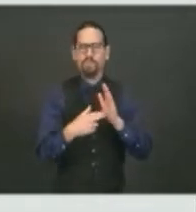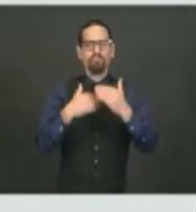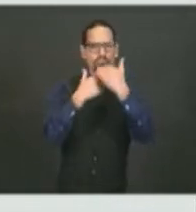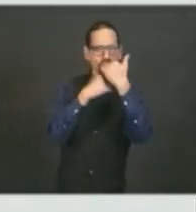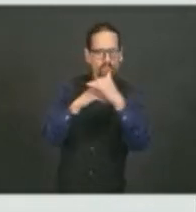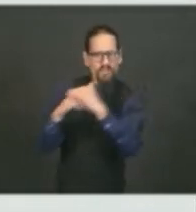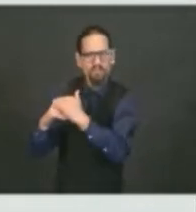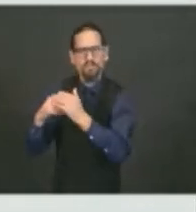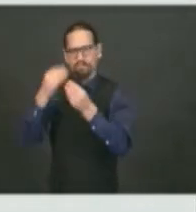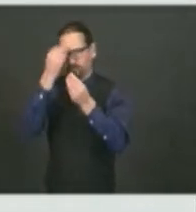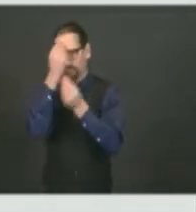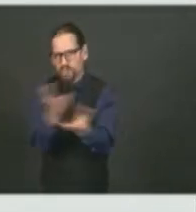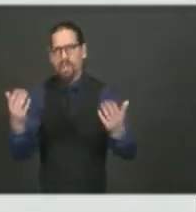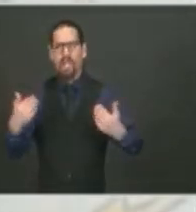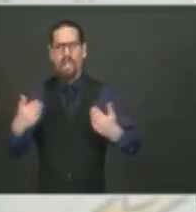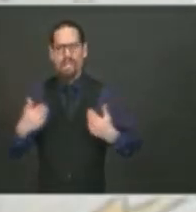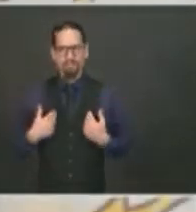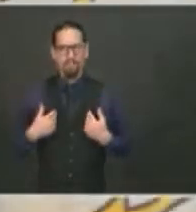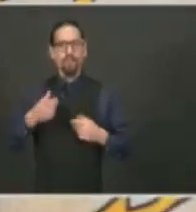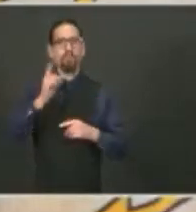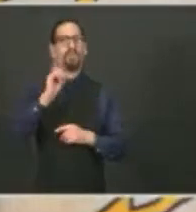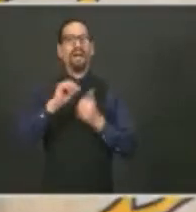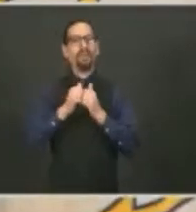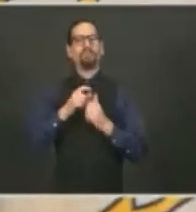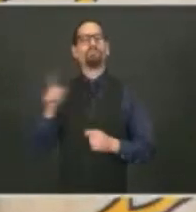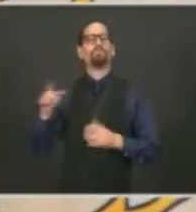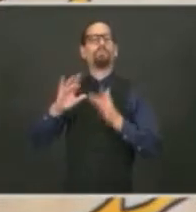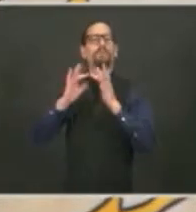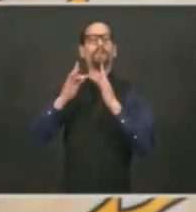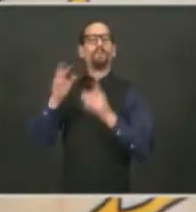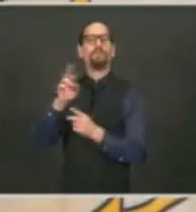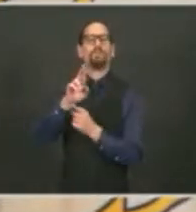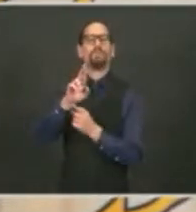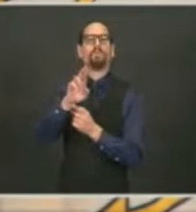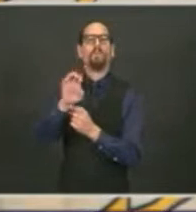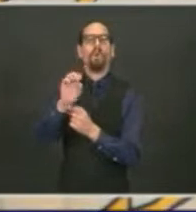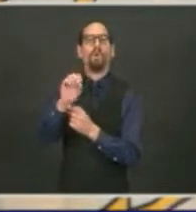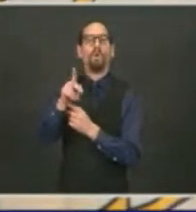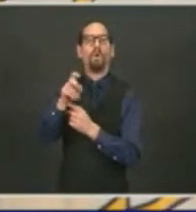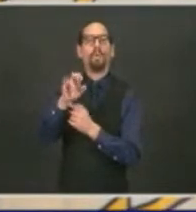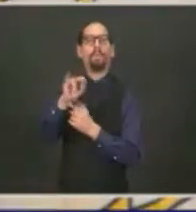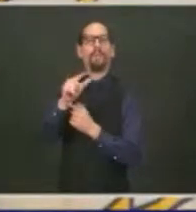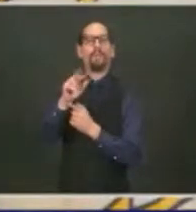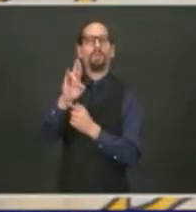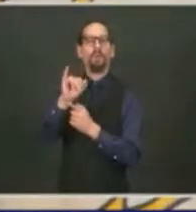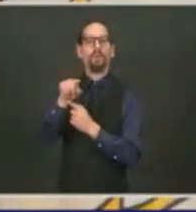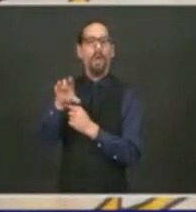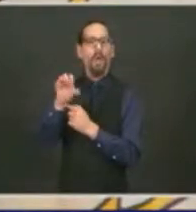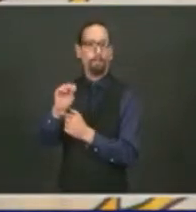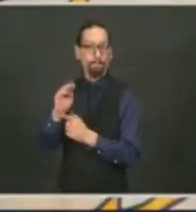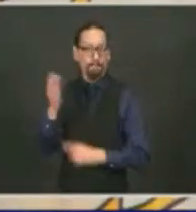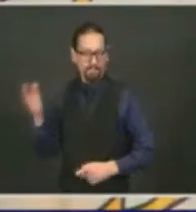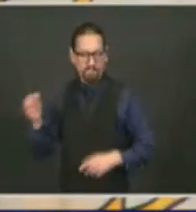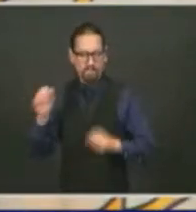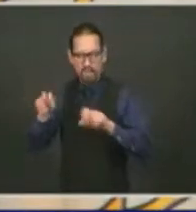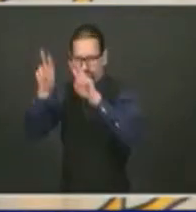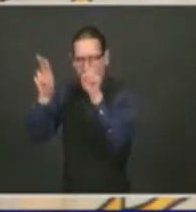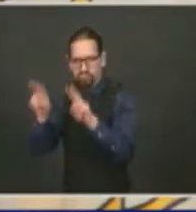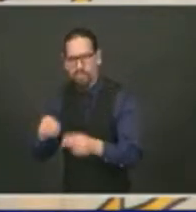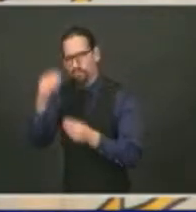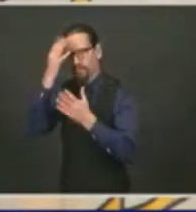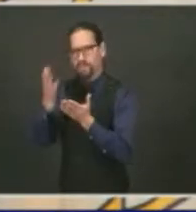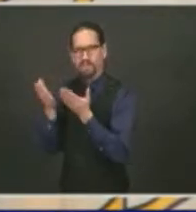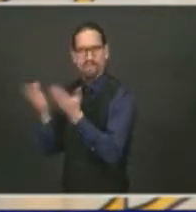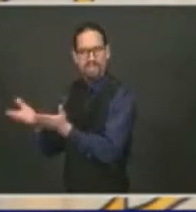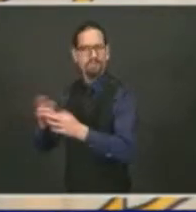now on reopeningri.com. So if you can go to reopeningri.com, it lays out all